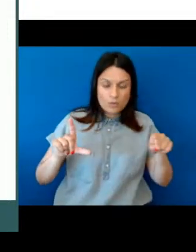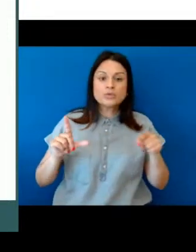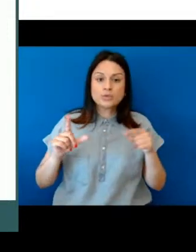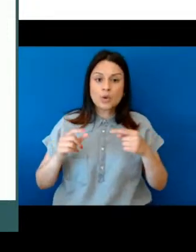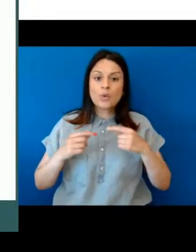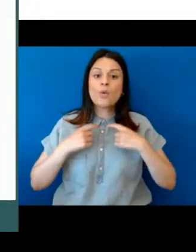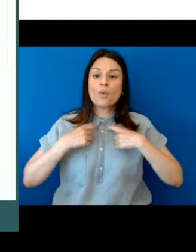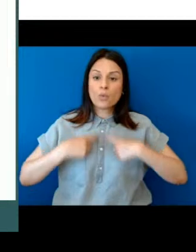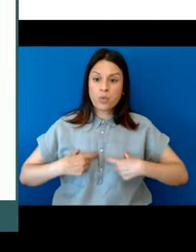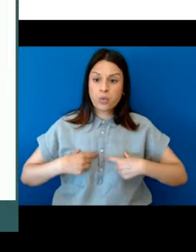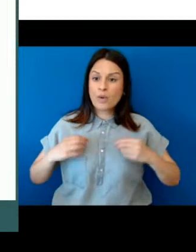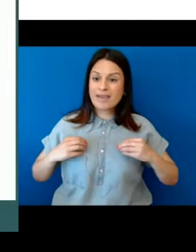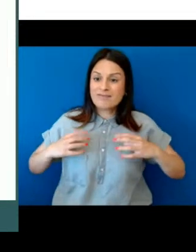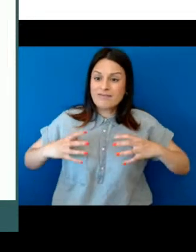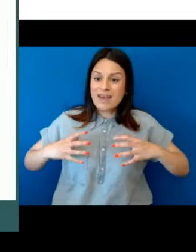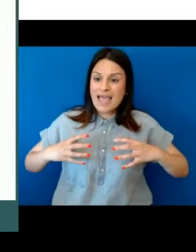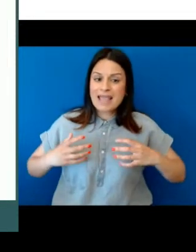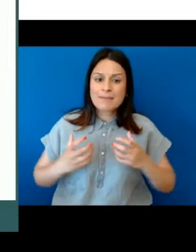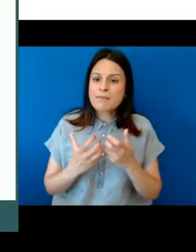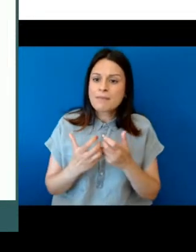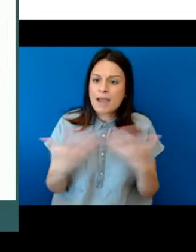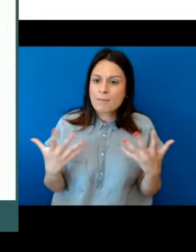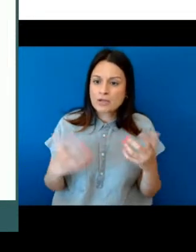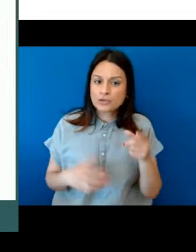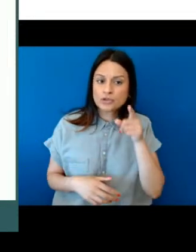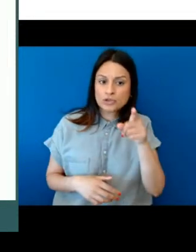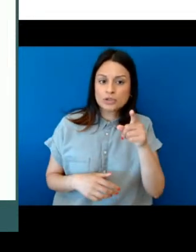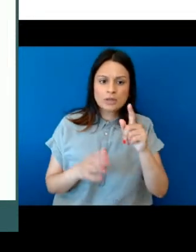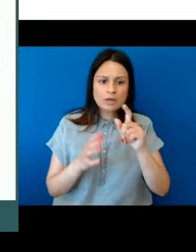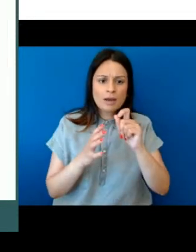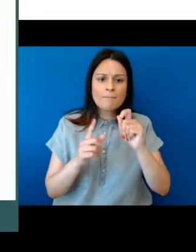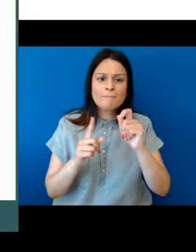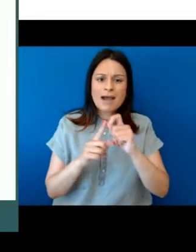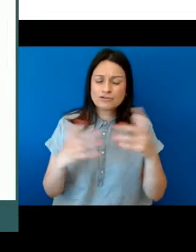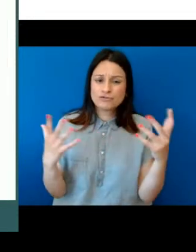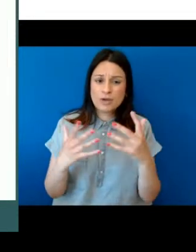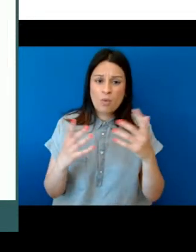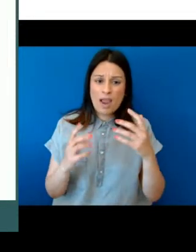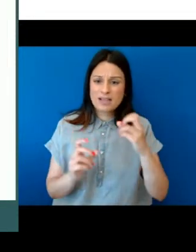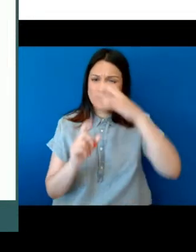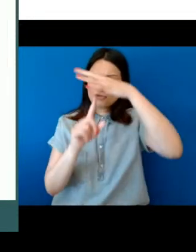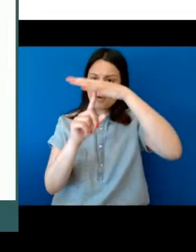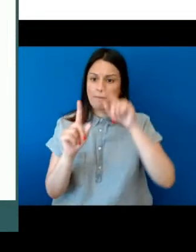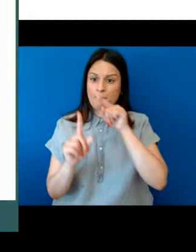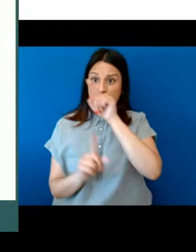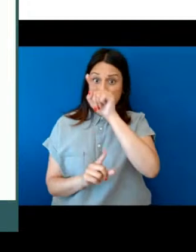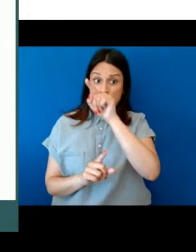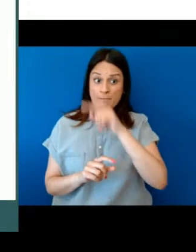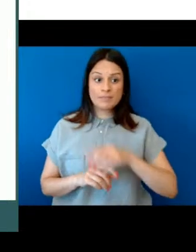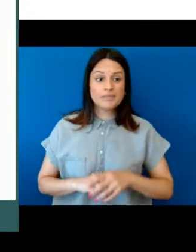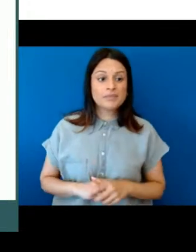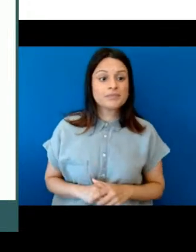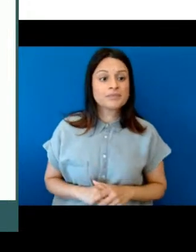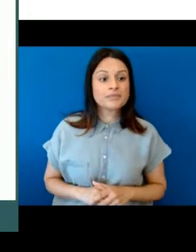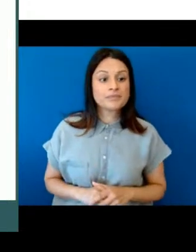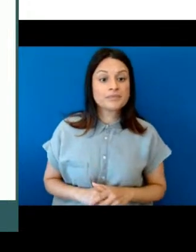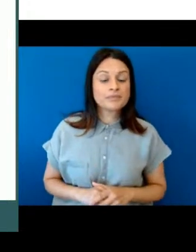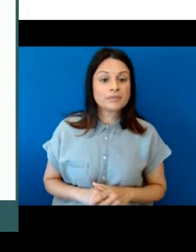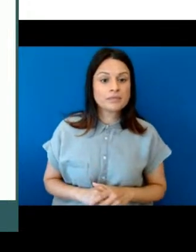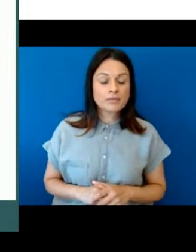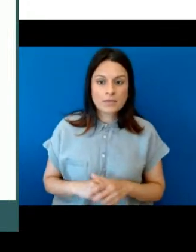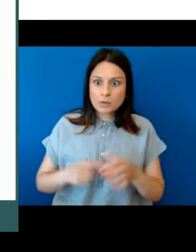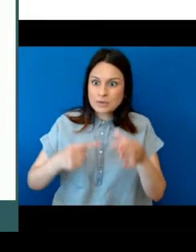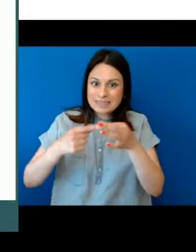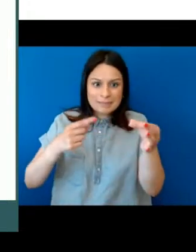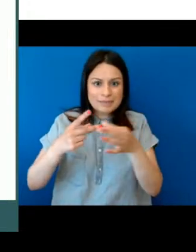airway. Where's Patrick? He's probably somewhere here. Got quite a lot of symptoms, but when